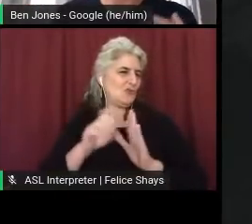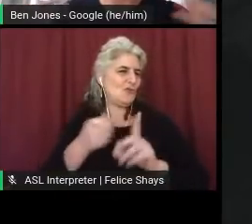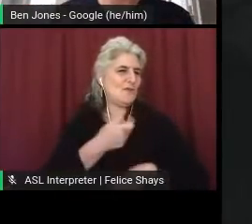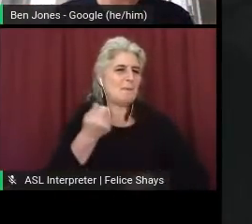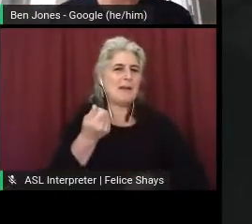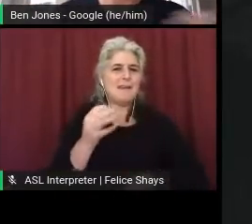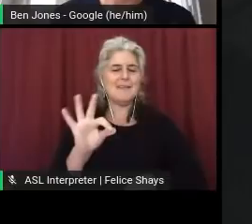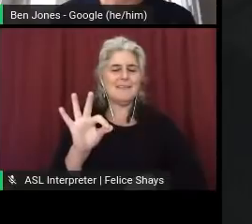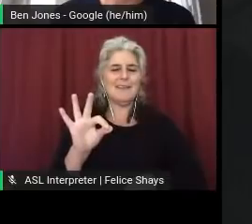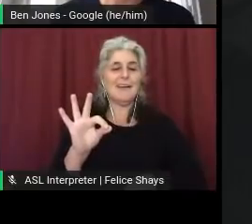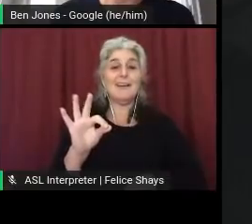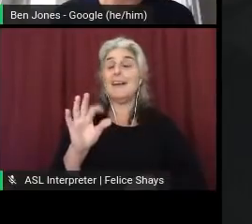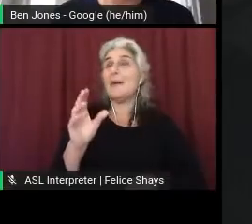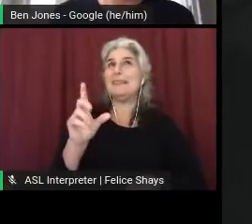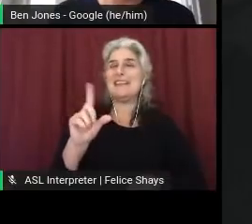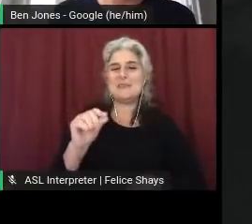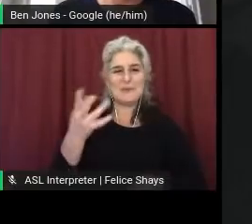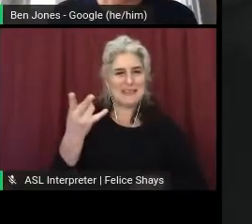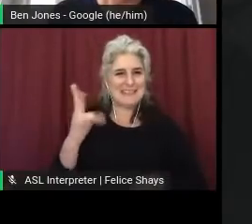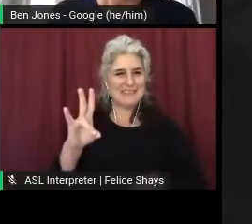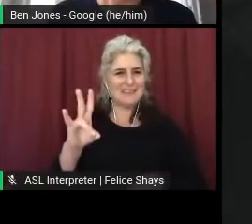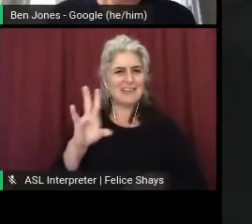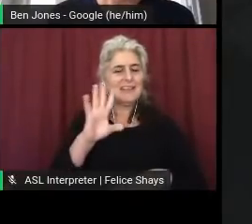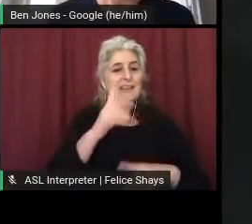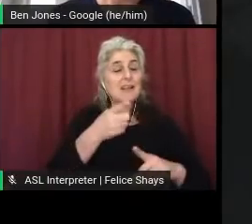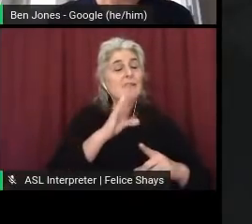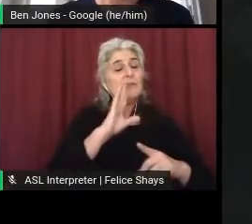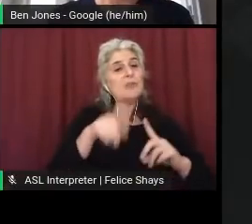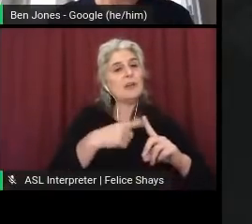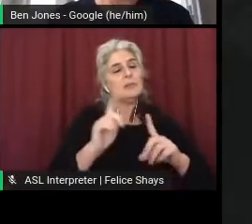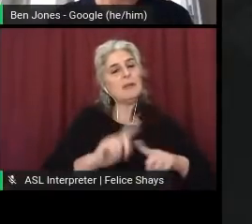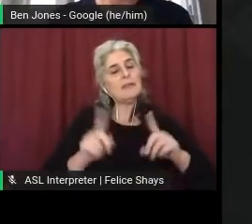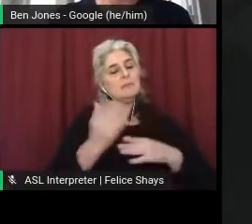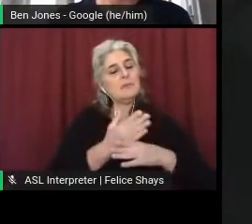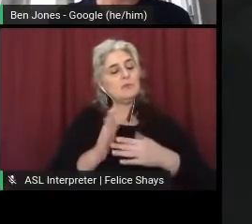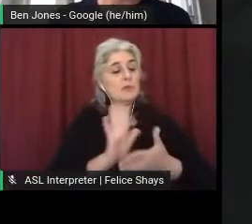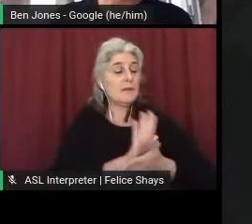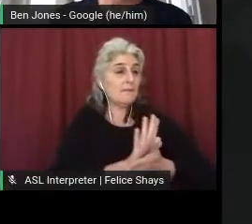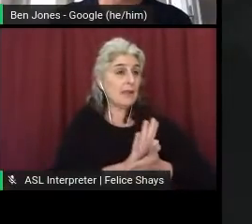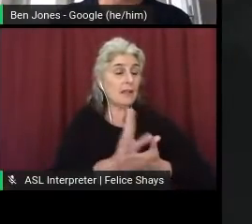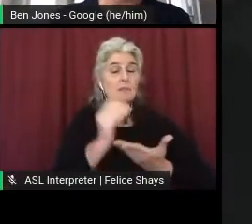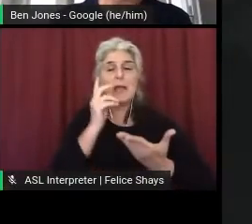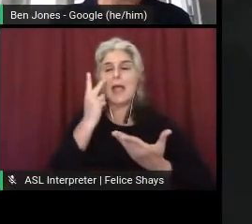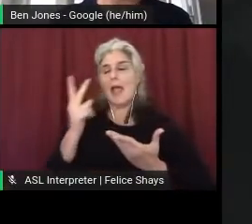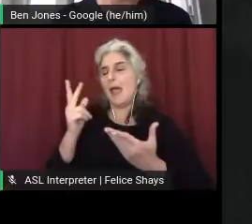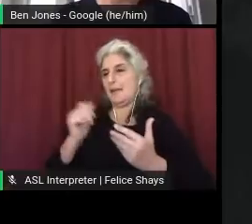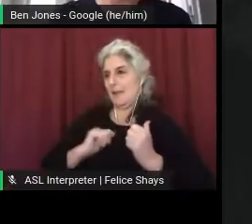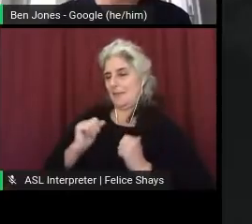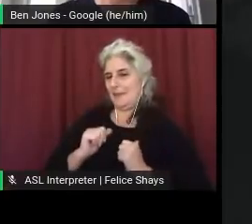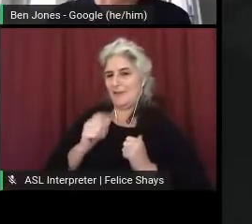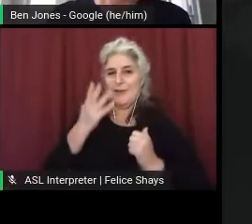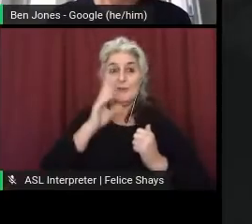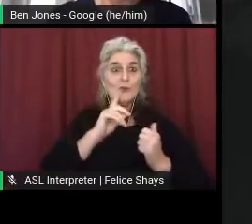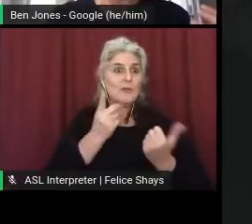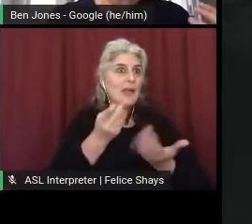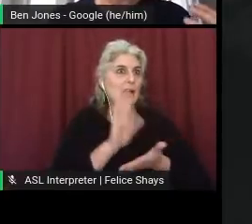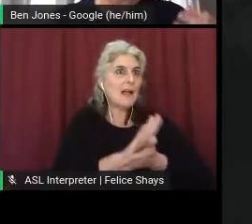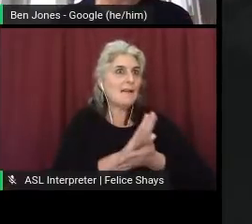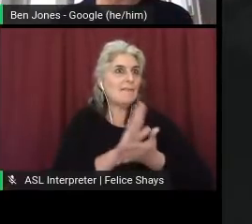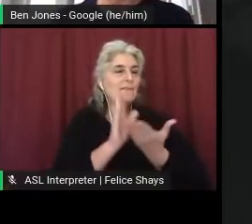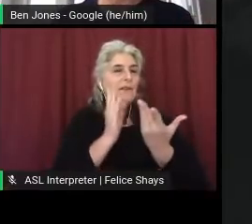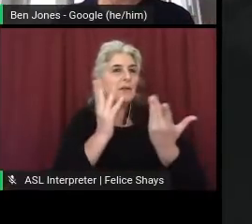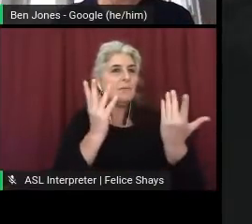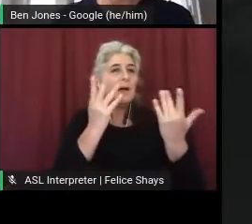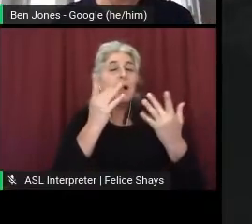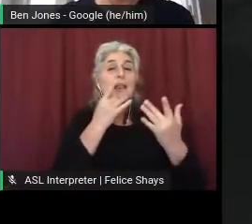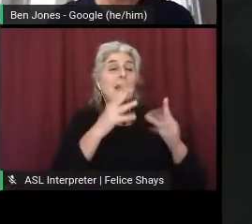difference between film and theater. And sitting in a theater on opening night as the house lights go down, and this